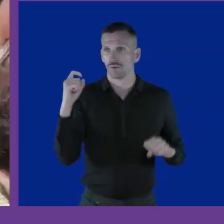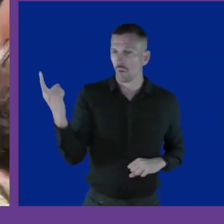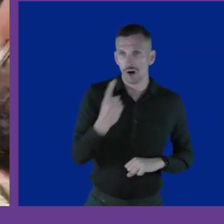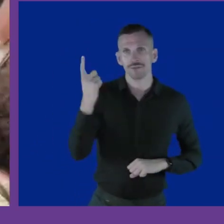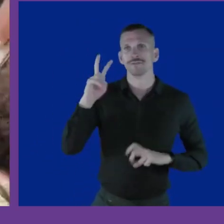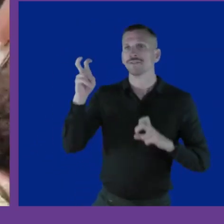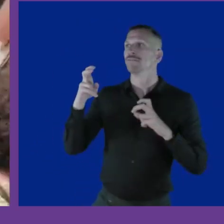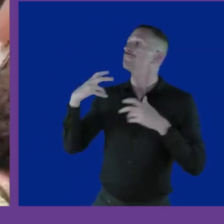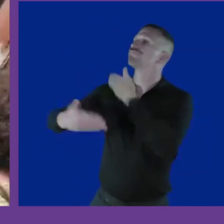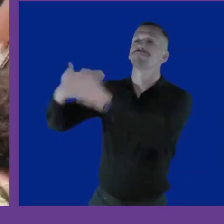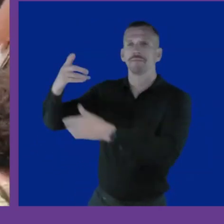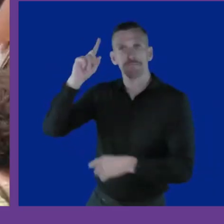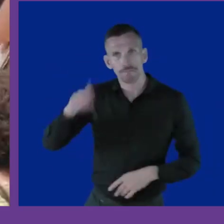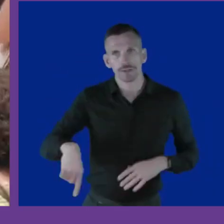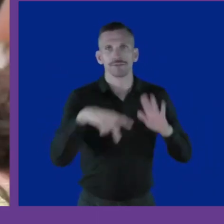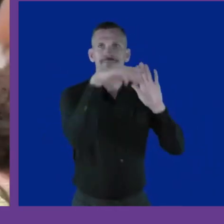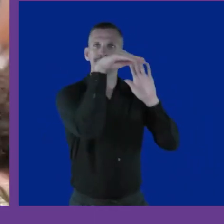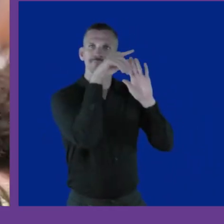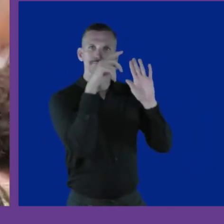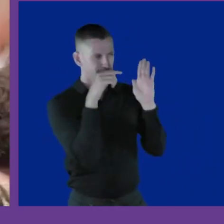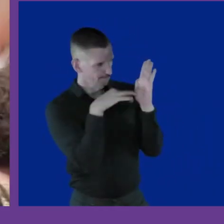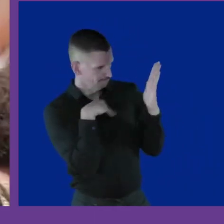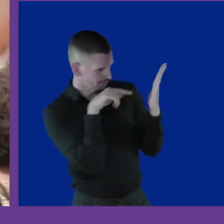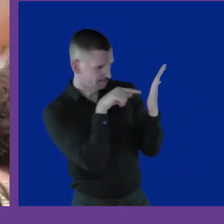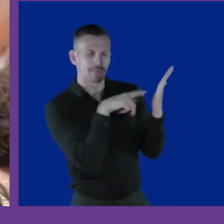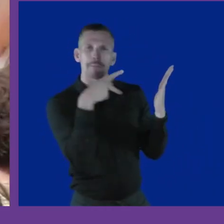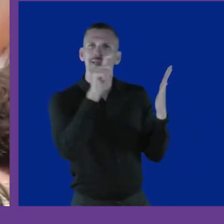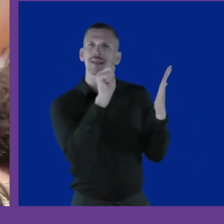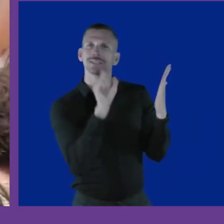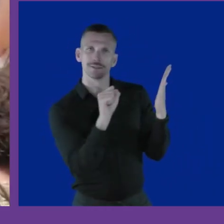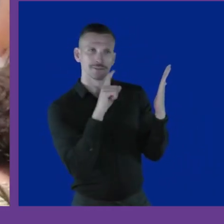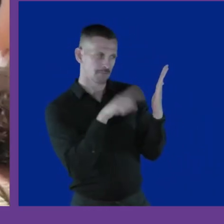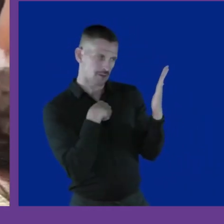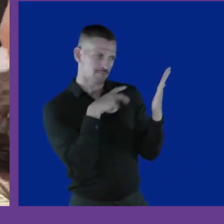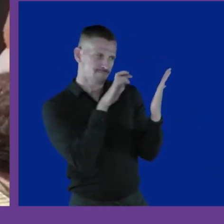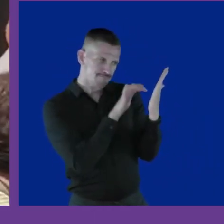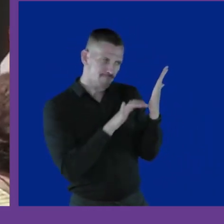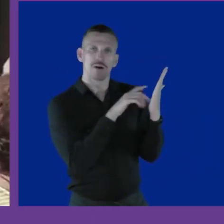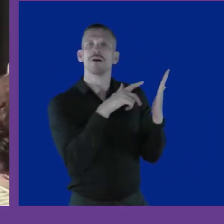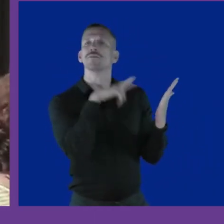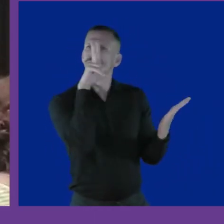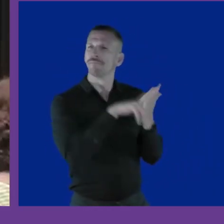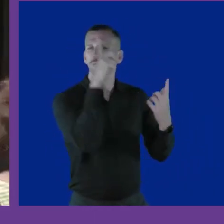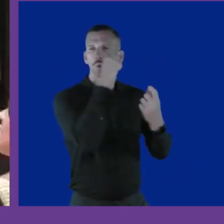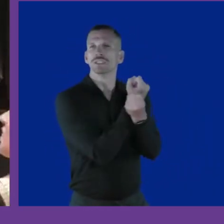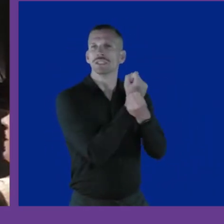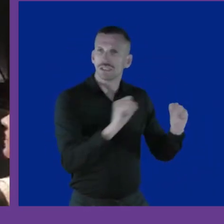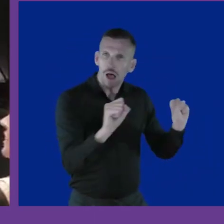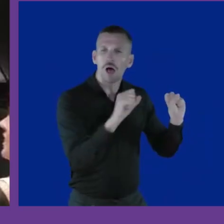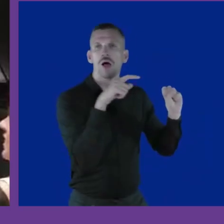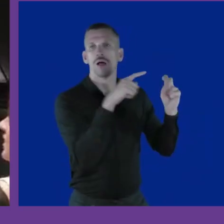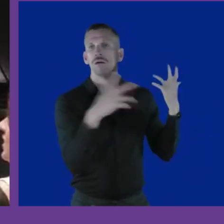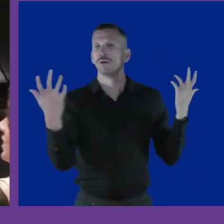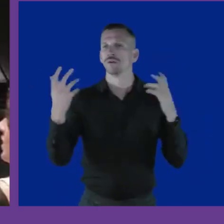first instance. Maybe Henrik, you'd like to add a comment on that, but we are bound by PCI rules. So connecting Bluetooth and Wi-Fi wouldn't be